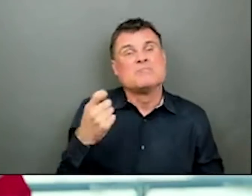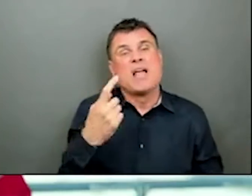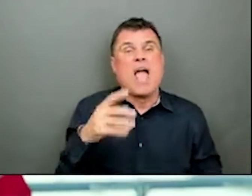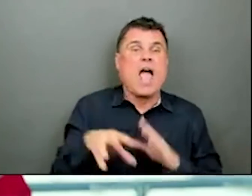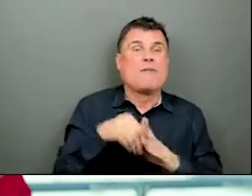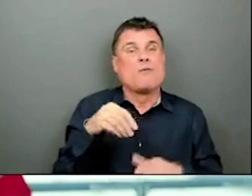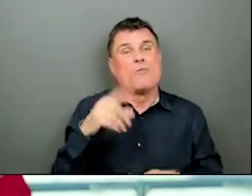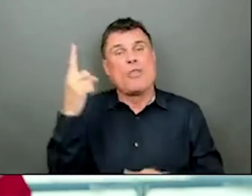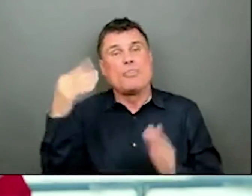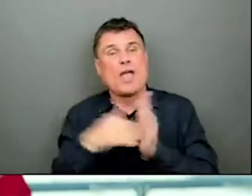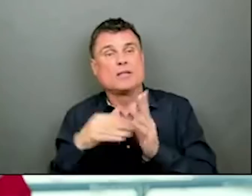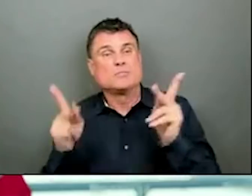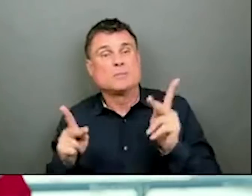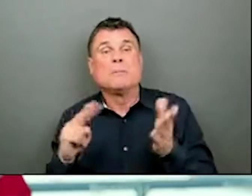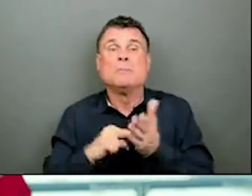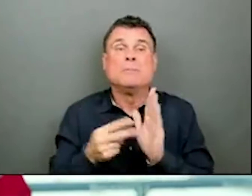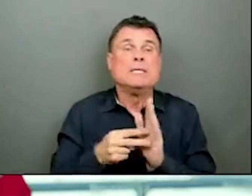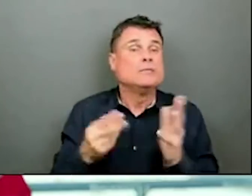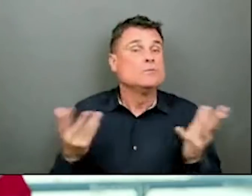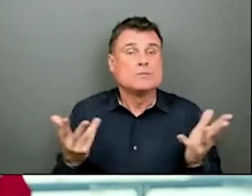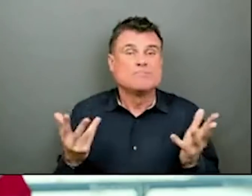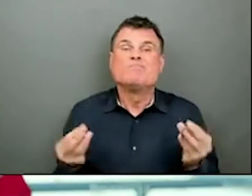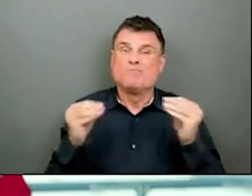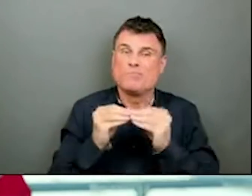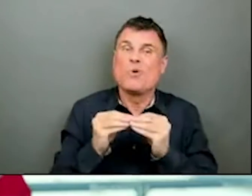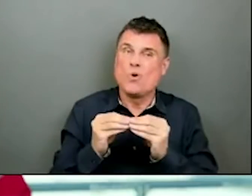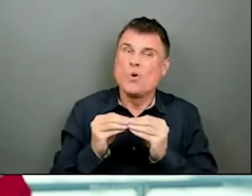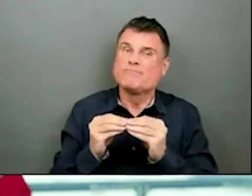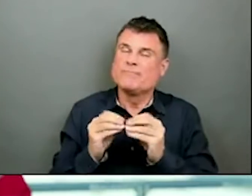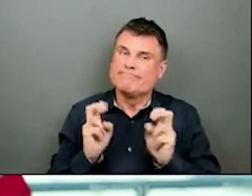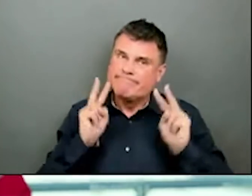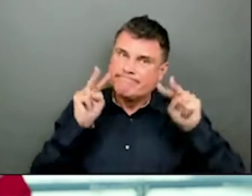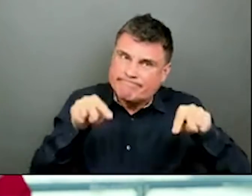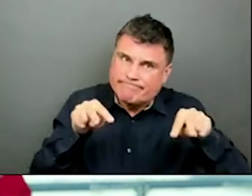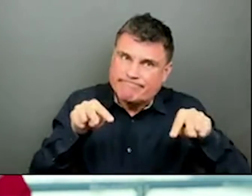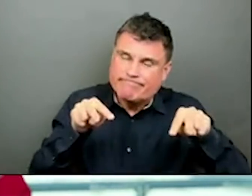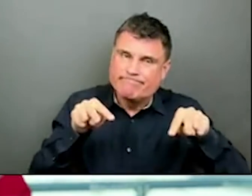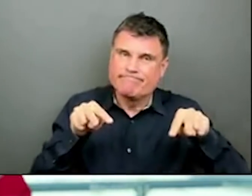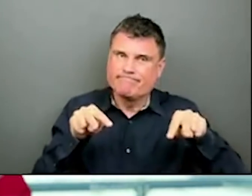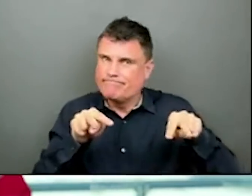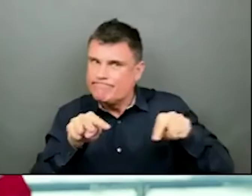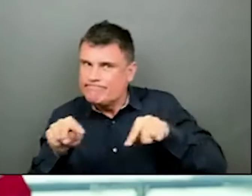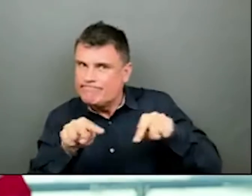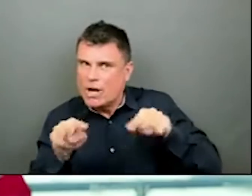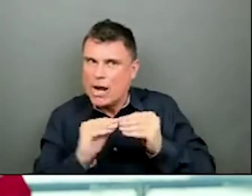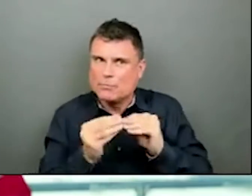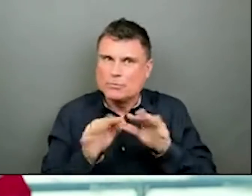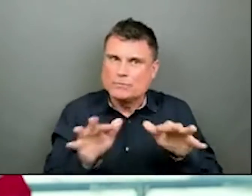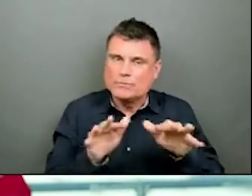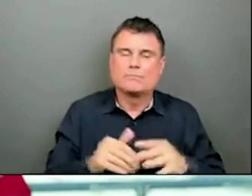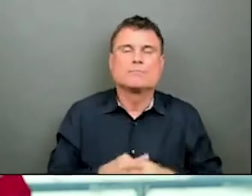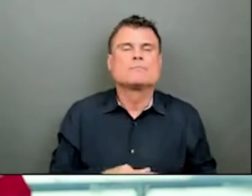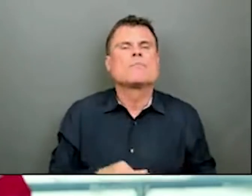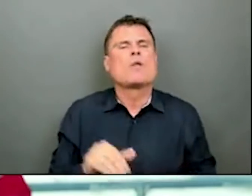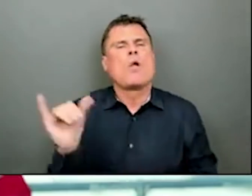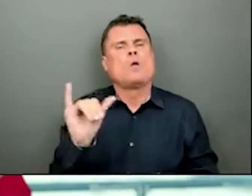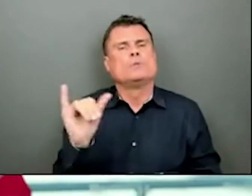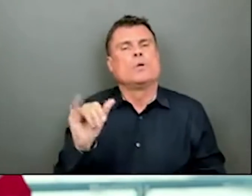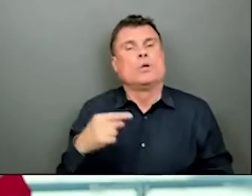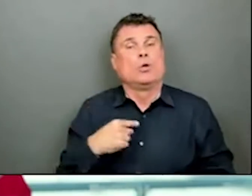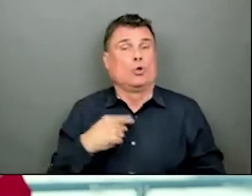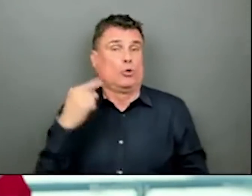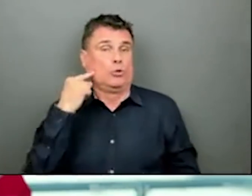more than 4% of 400 people. So yes, we are watching that very carefully. The other thing that I am hearing from my colleagues